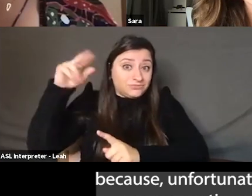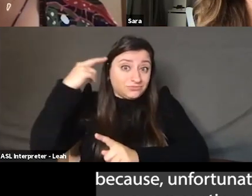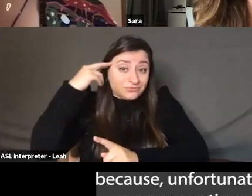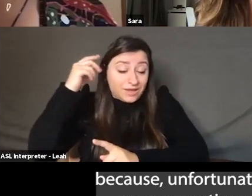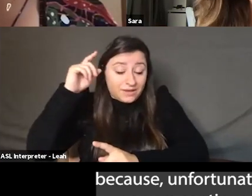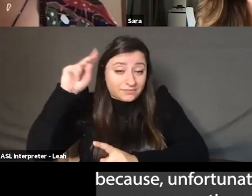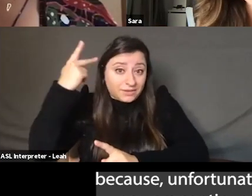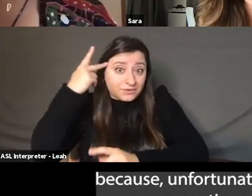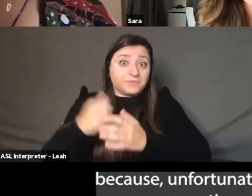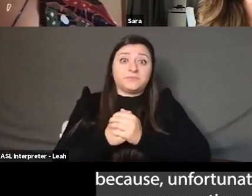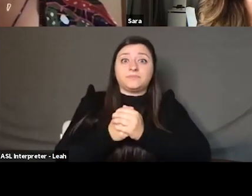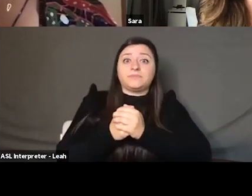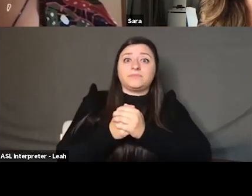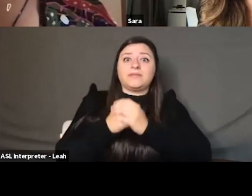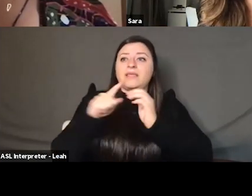international powers